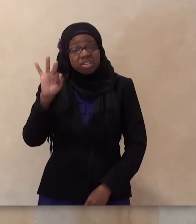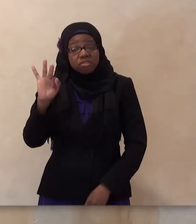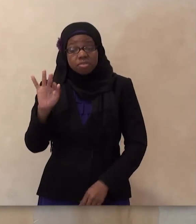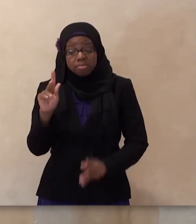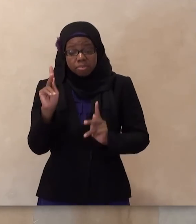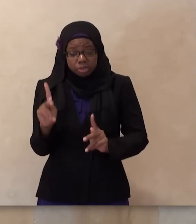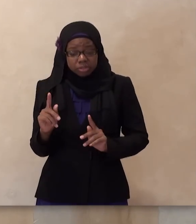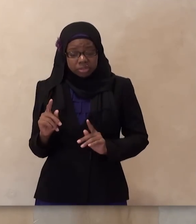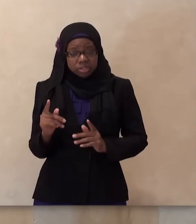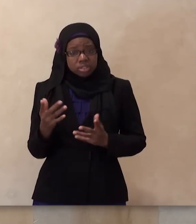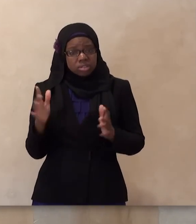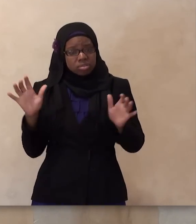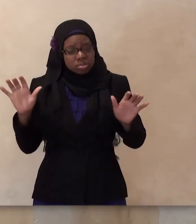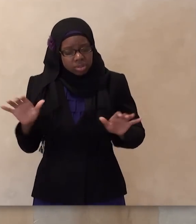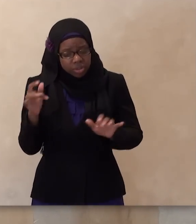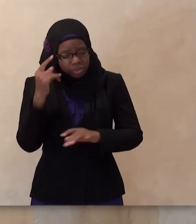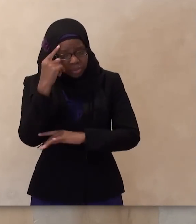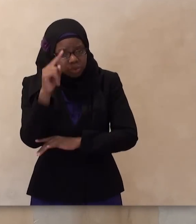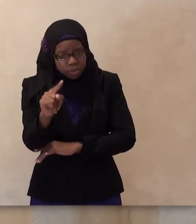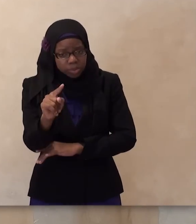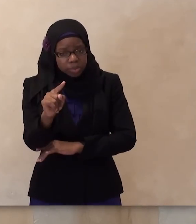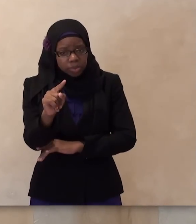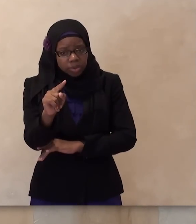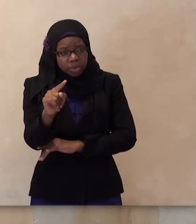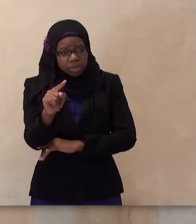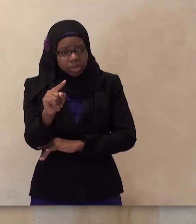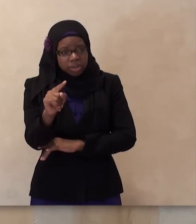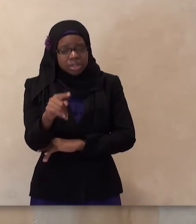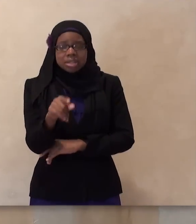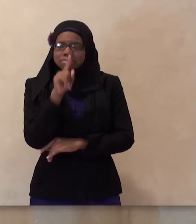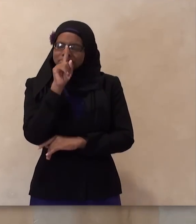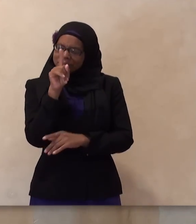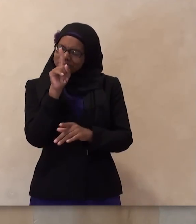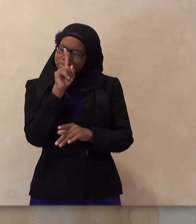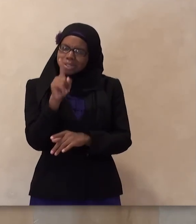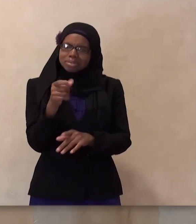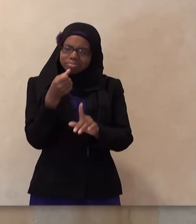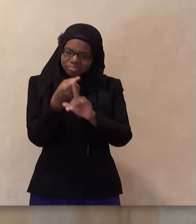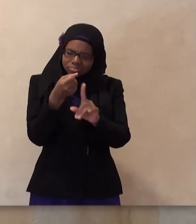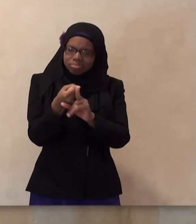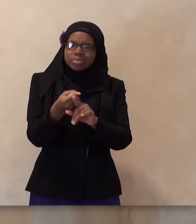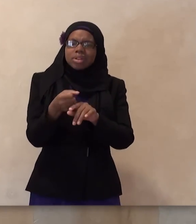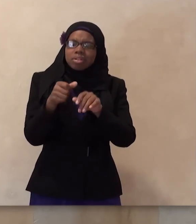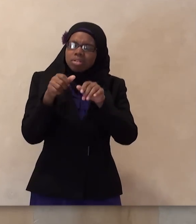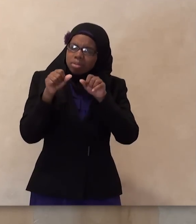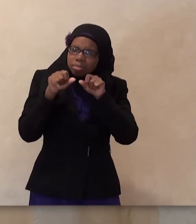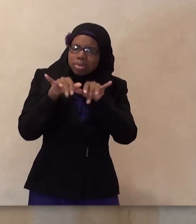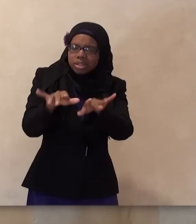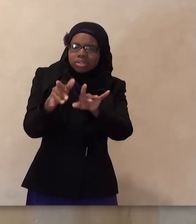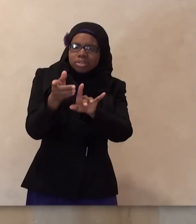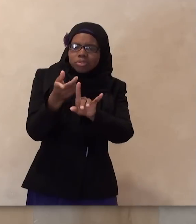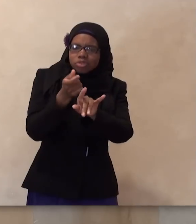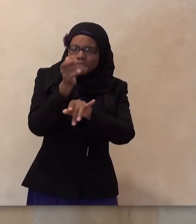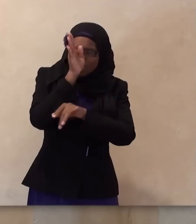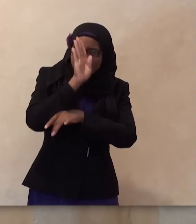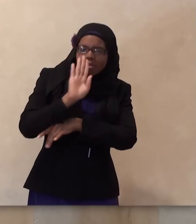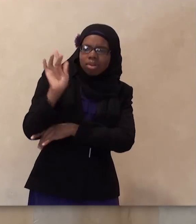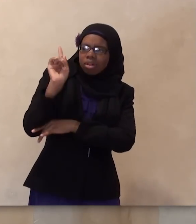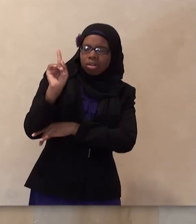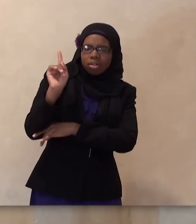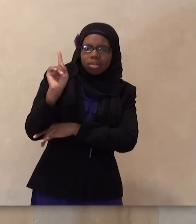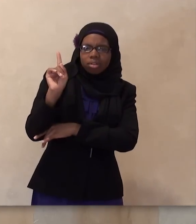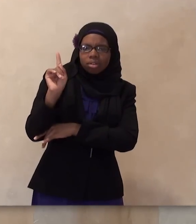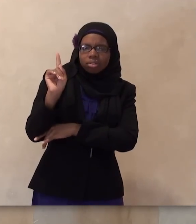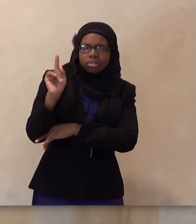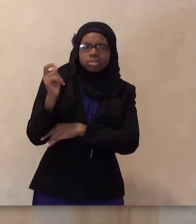something, it is a ni'mah of Allah subhanahu wa ta'ala. It is a blessing that Allah subhanahu wa ta'ala has put in his heart, and then